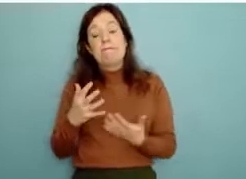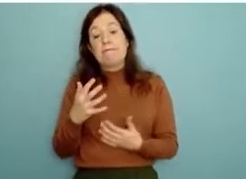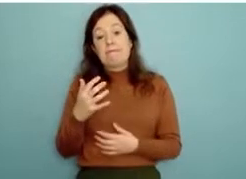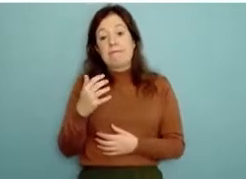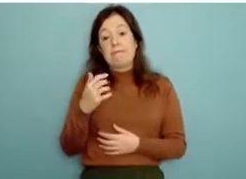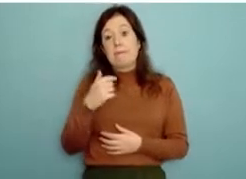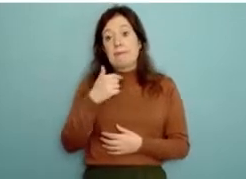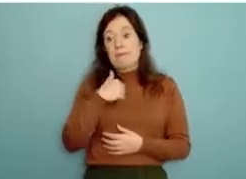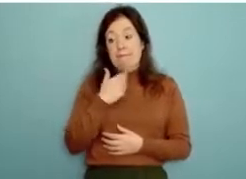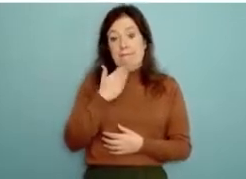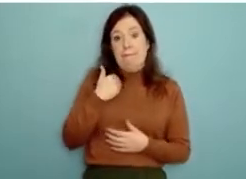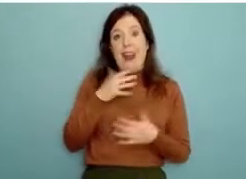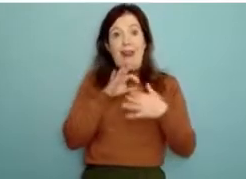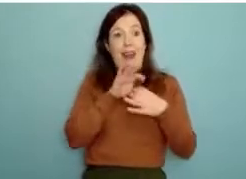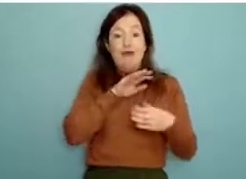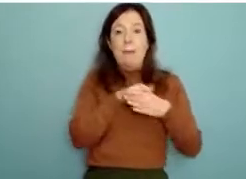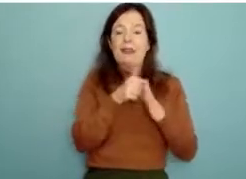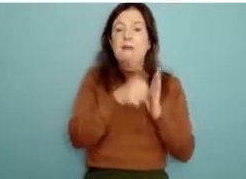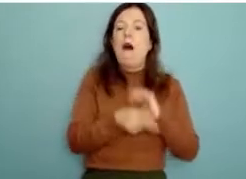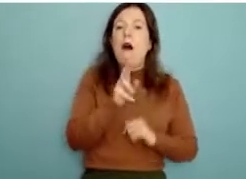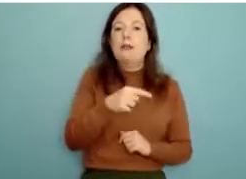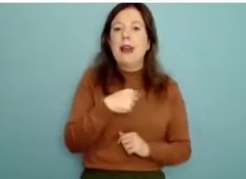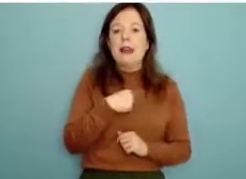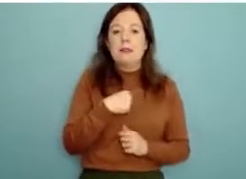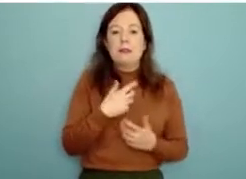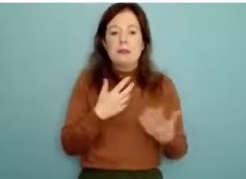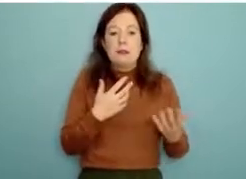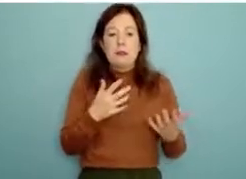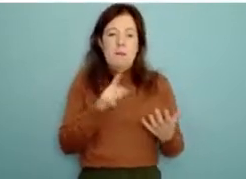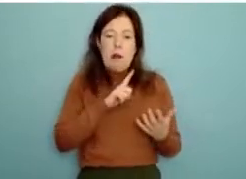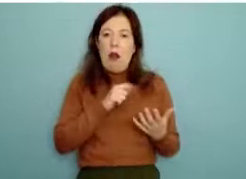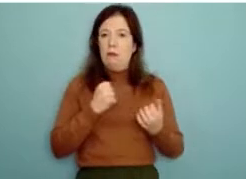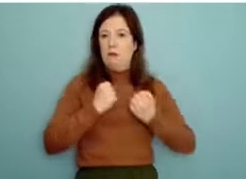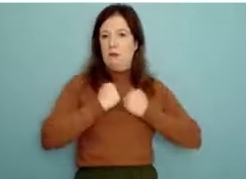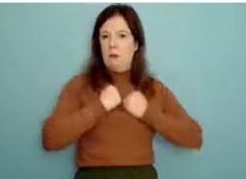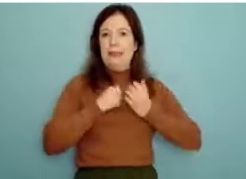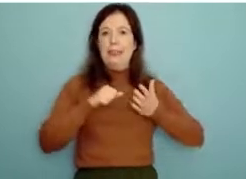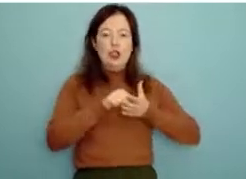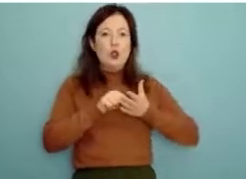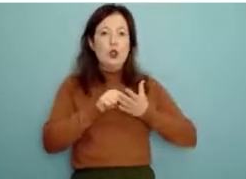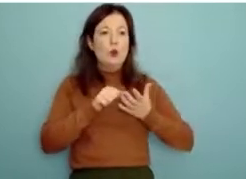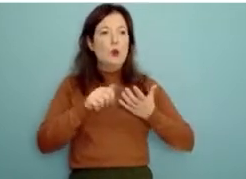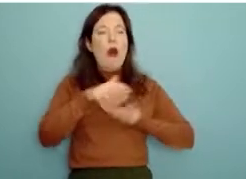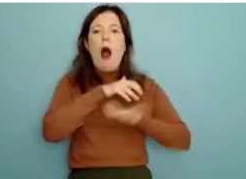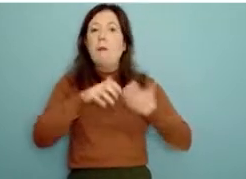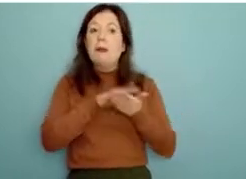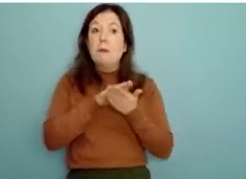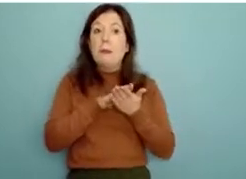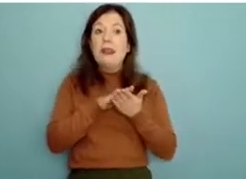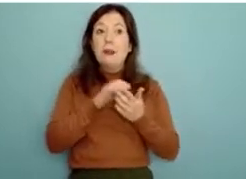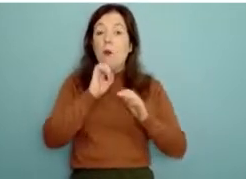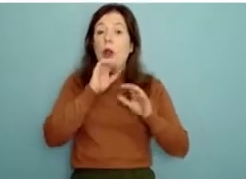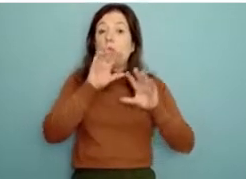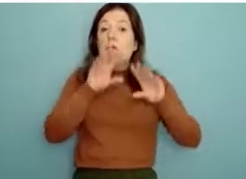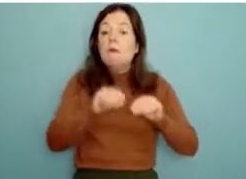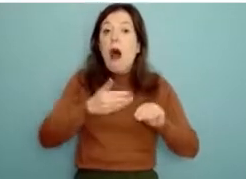again, unfortunately, because of the complexity of the issues that I've got, my journey will never end, which